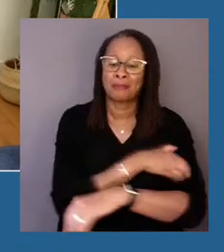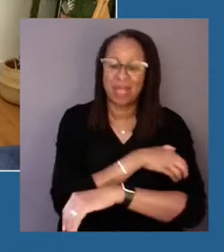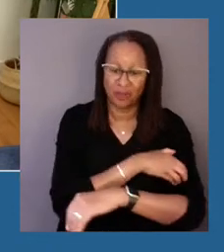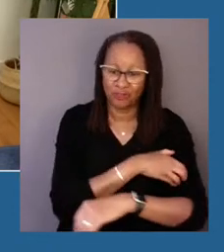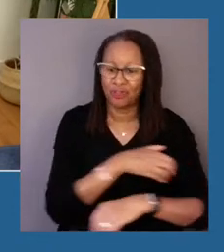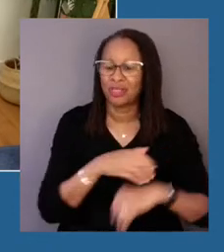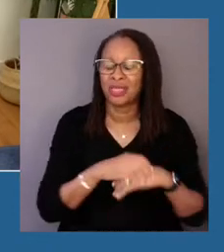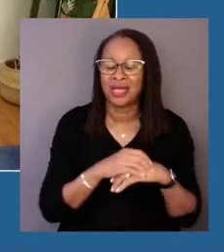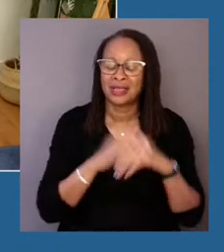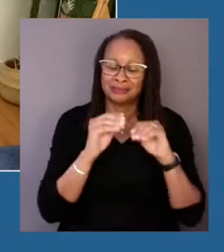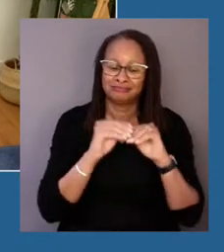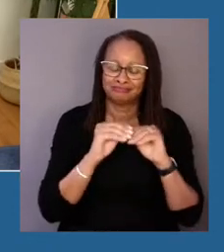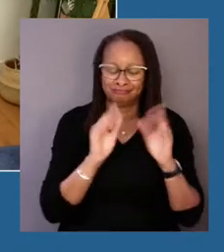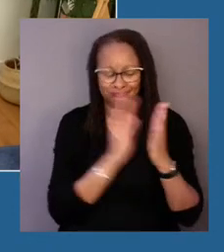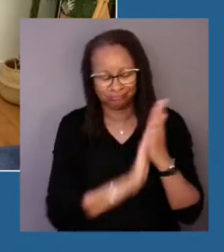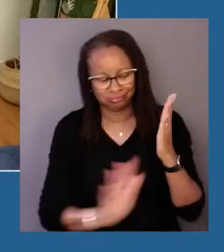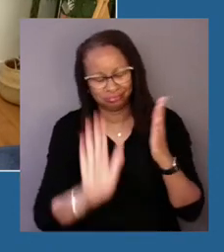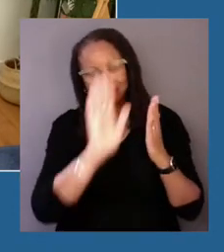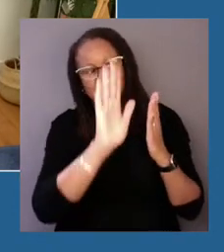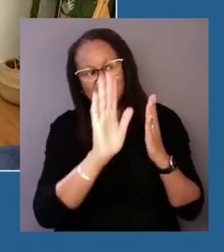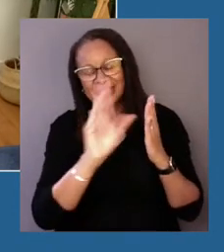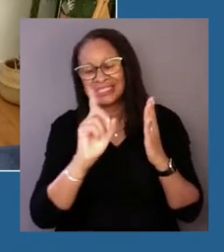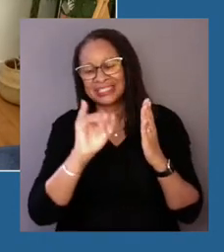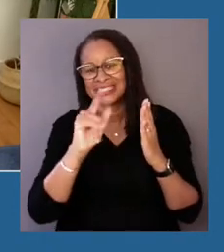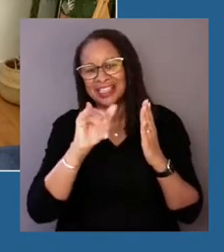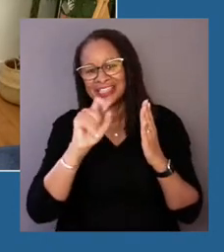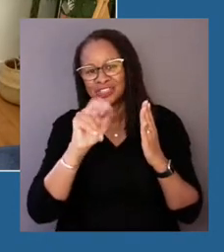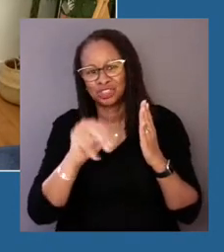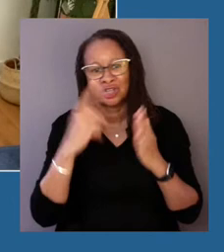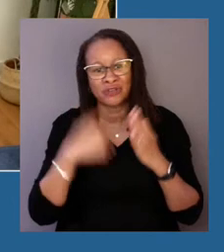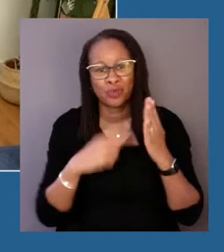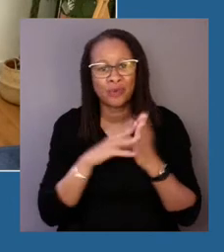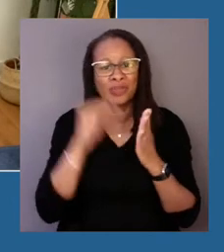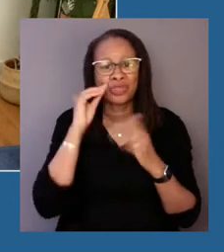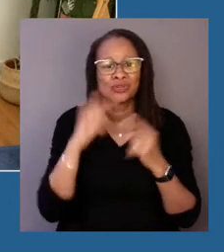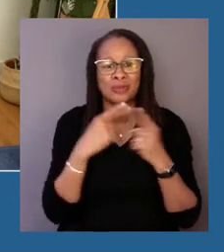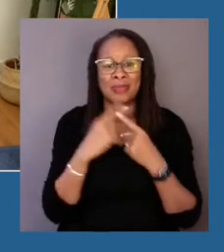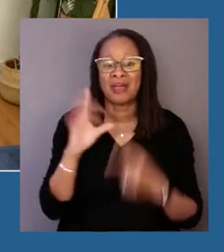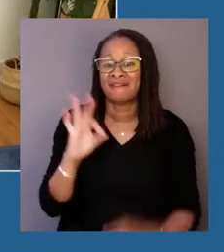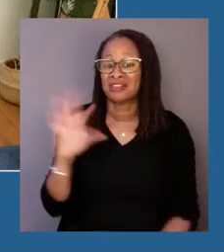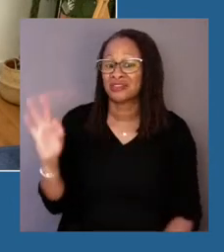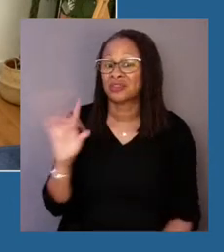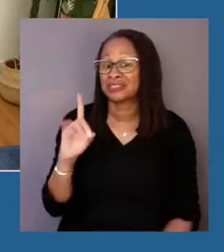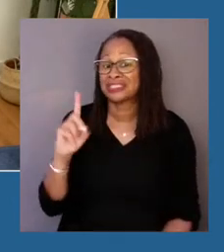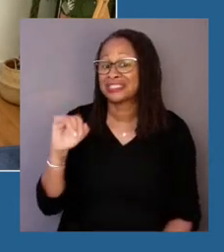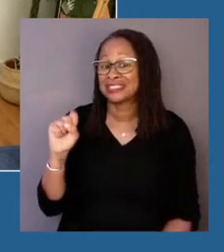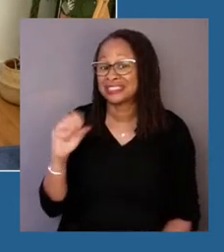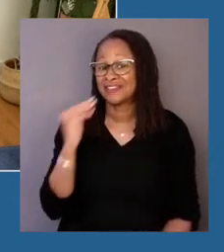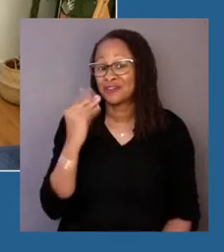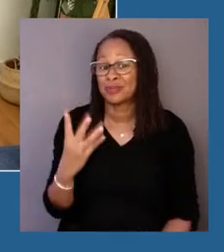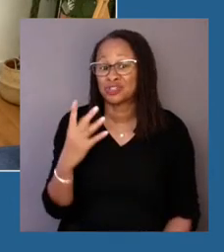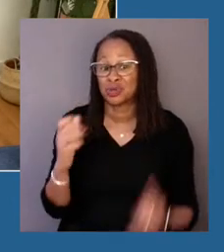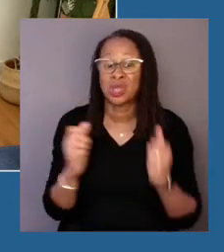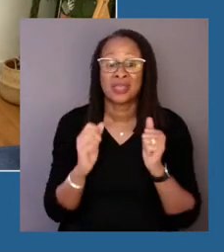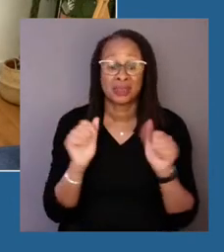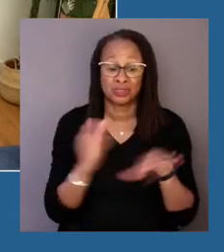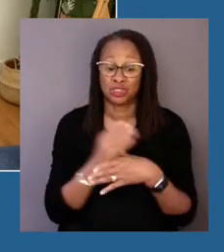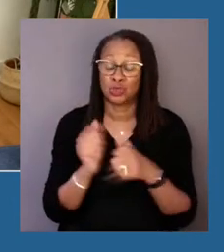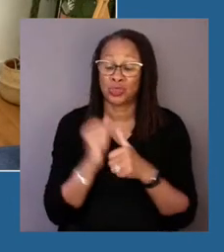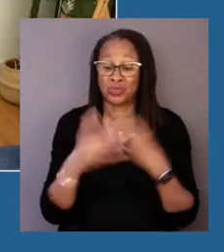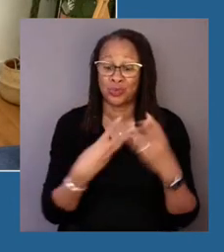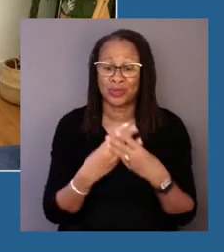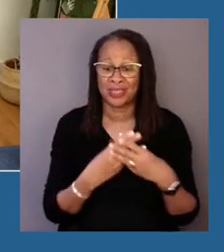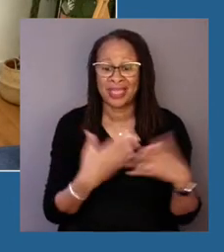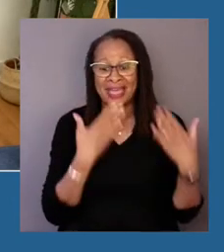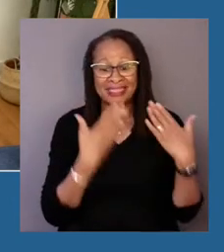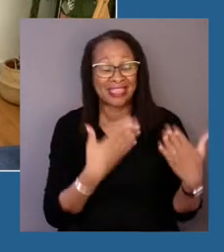distillation of what we've learned about fossil fuel disinformation with the world. So thank you so much. Thank you all so much. And honestly, it